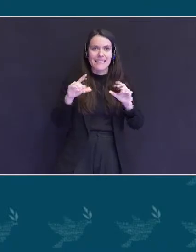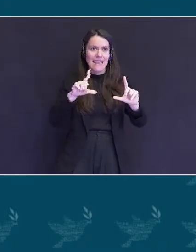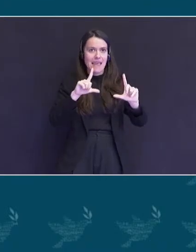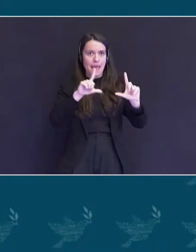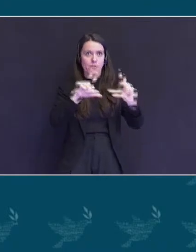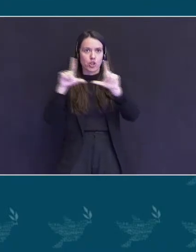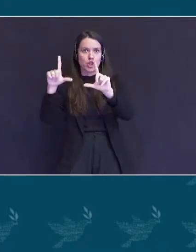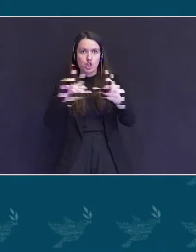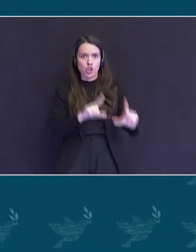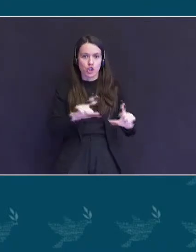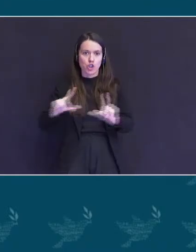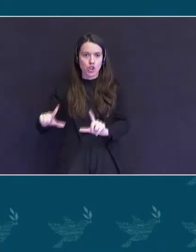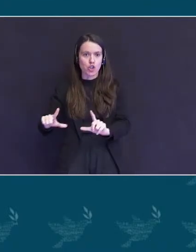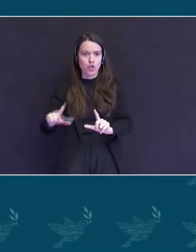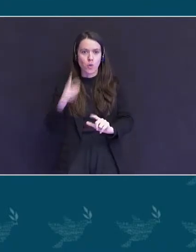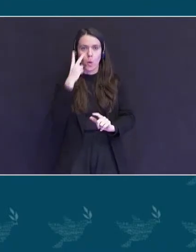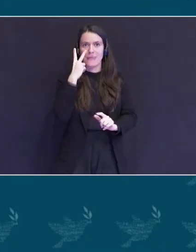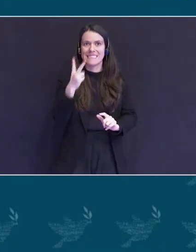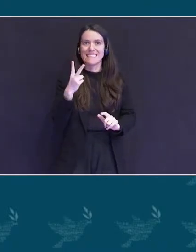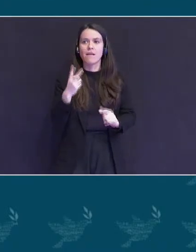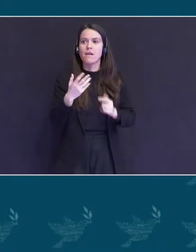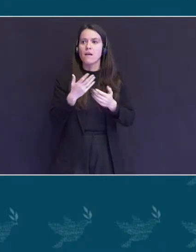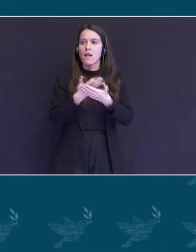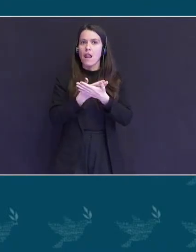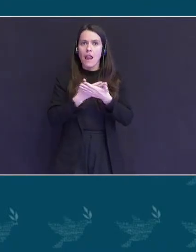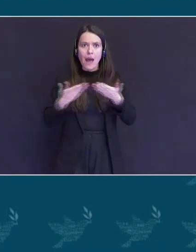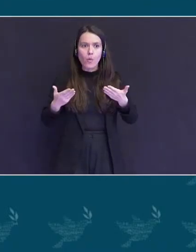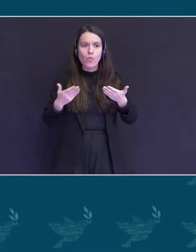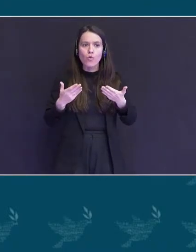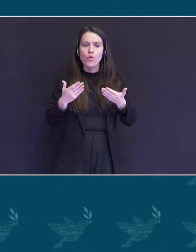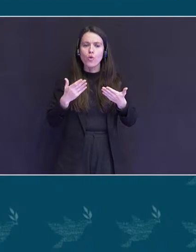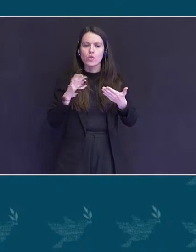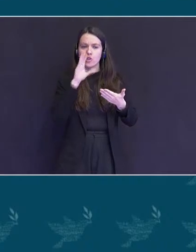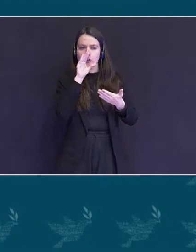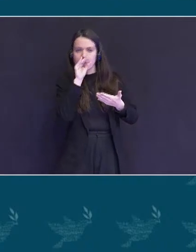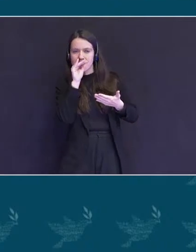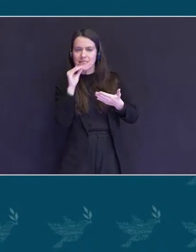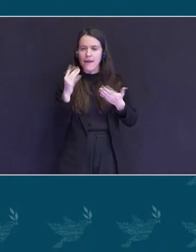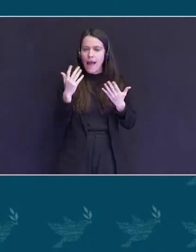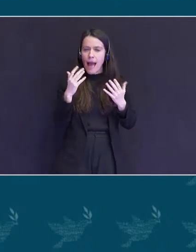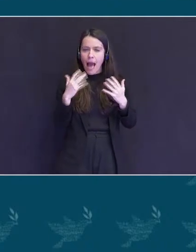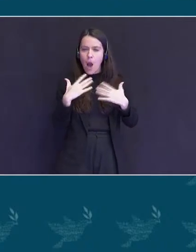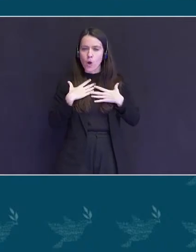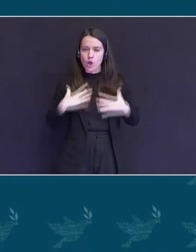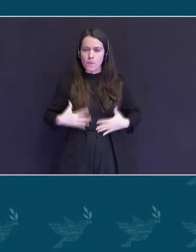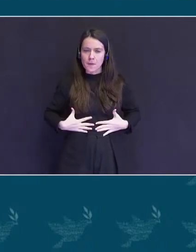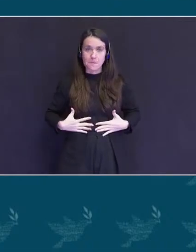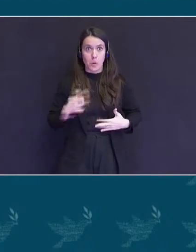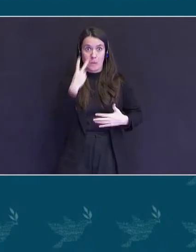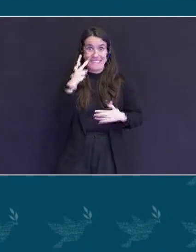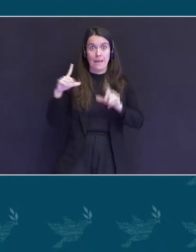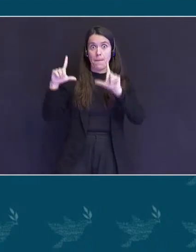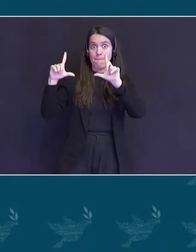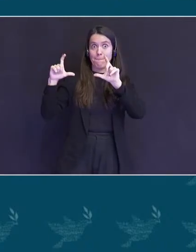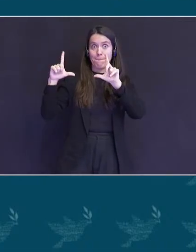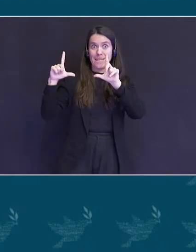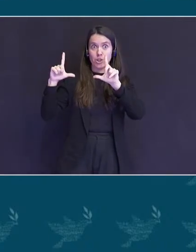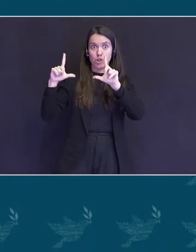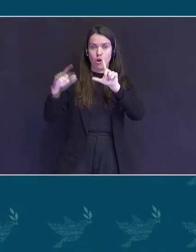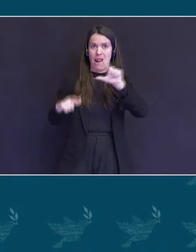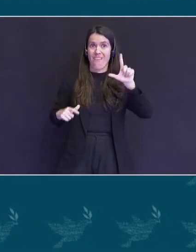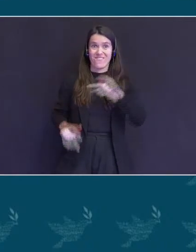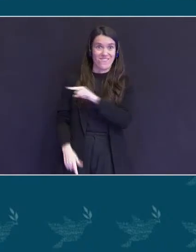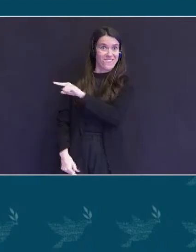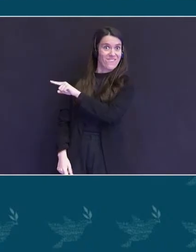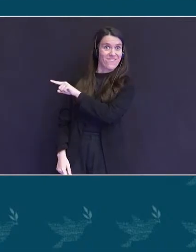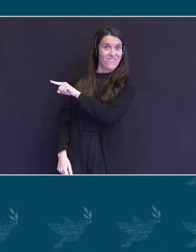on language and paralanguage to enhance the human's potential. So if you see the picture on the left side, there are